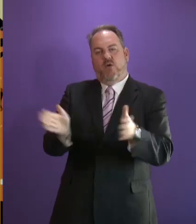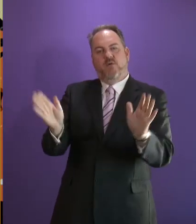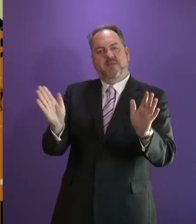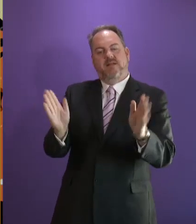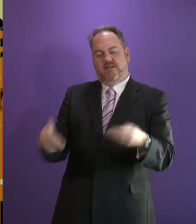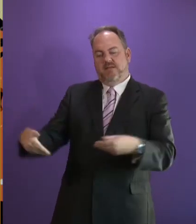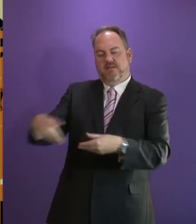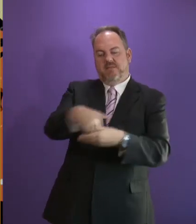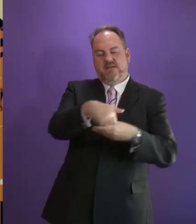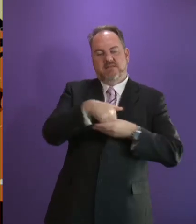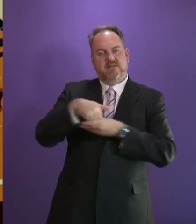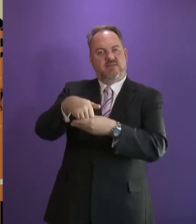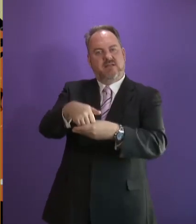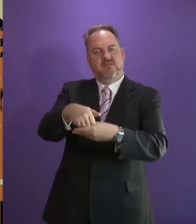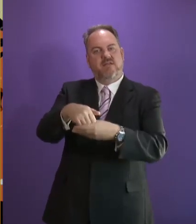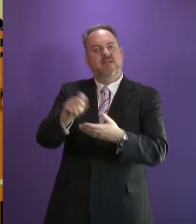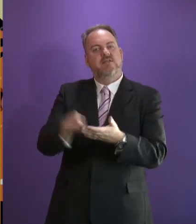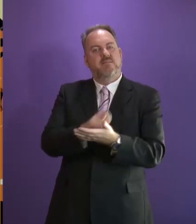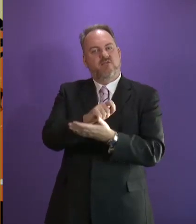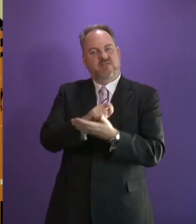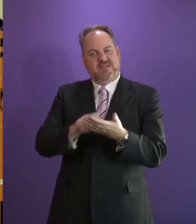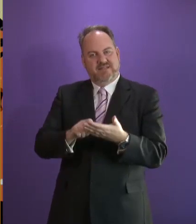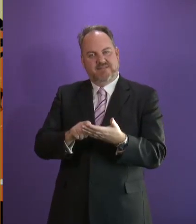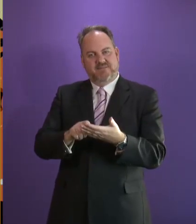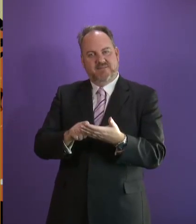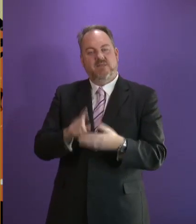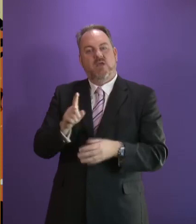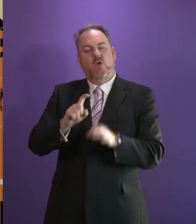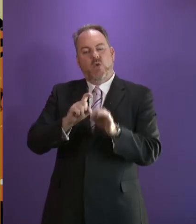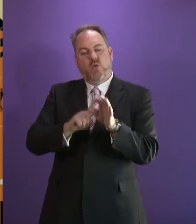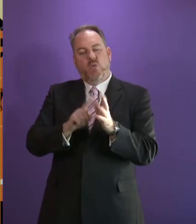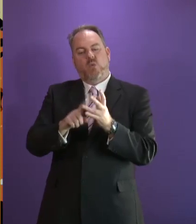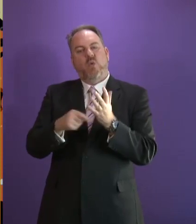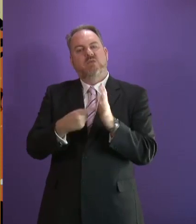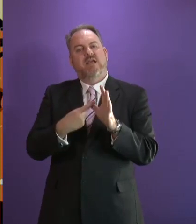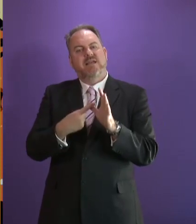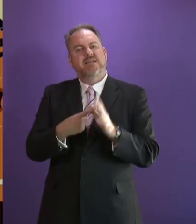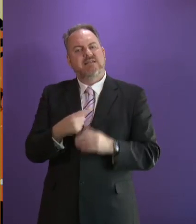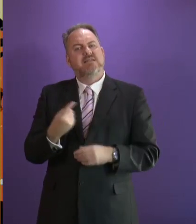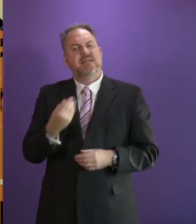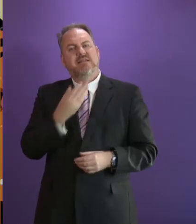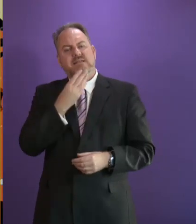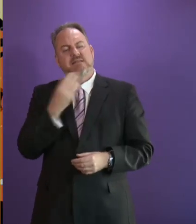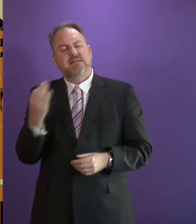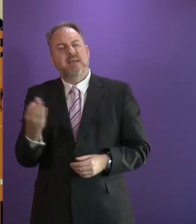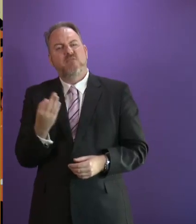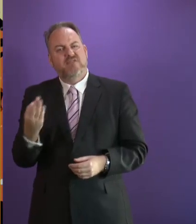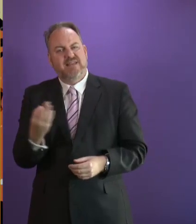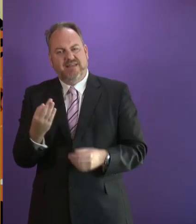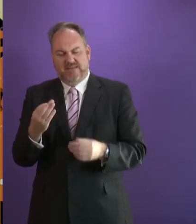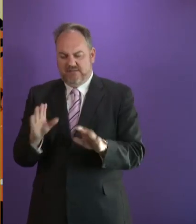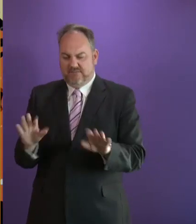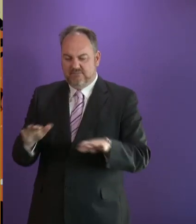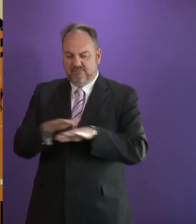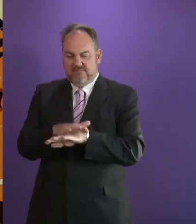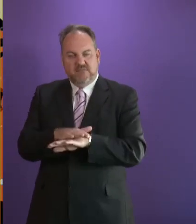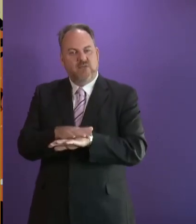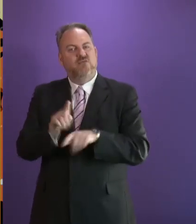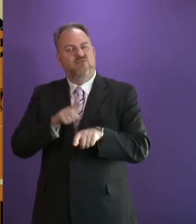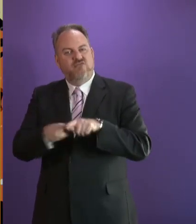democracy. Quotas are a plaster to change the issue that we have now. But if we are creating a more